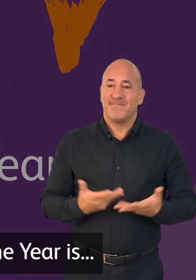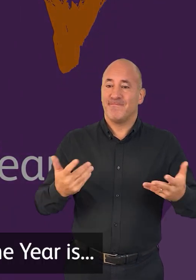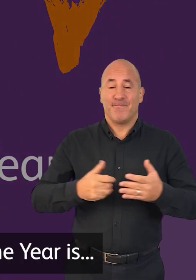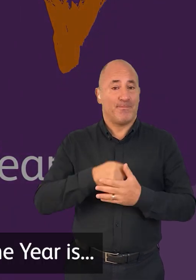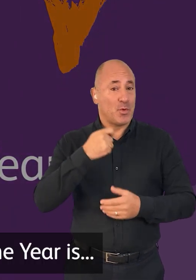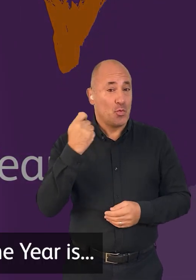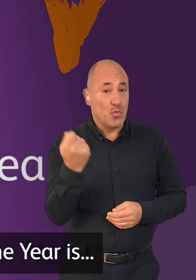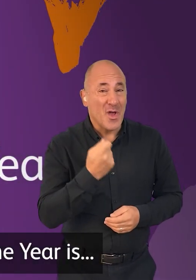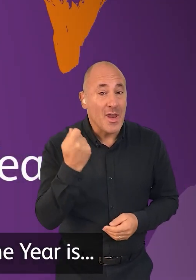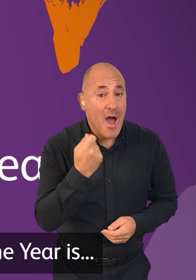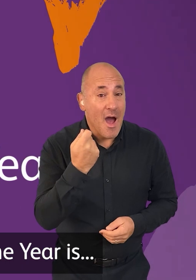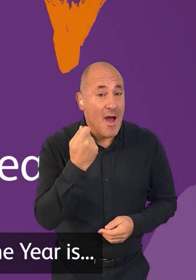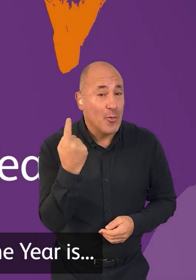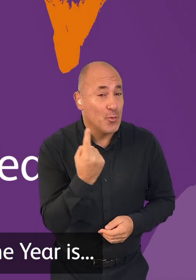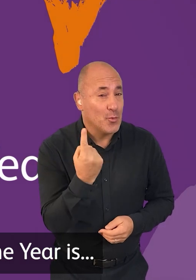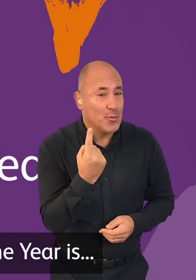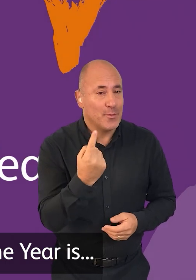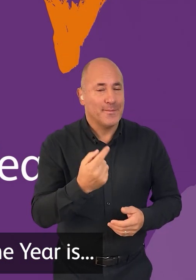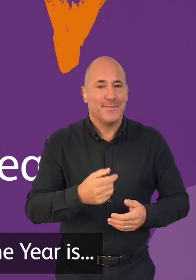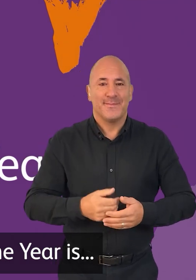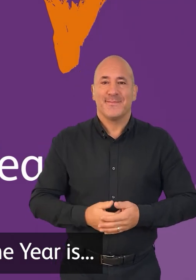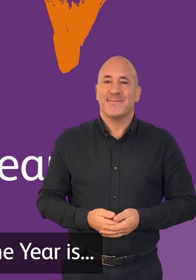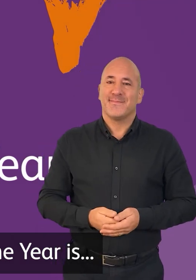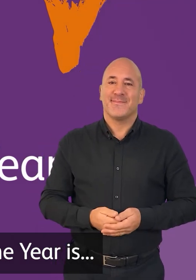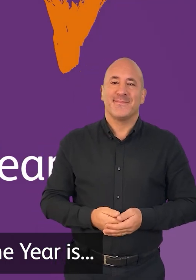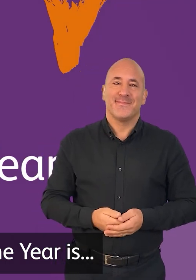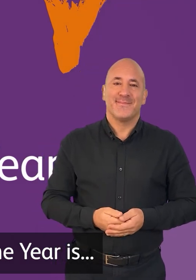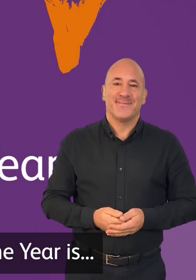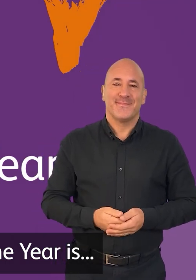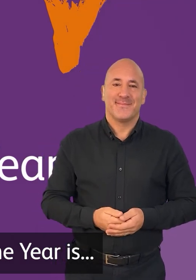And the winner of Young Person of the Year is